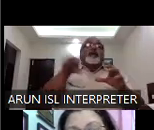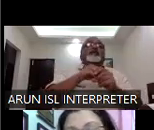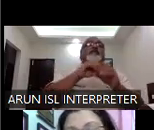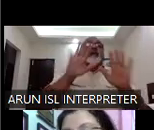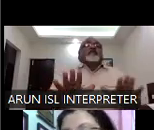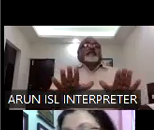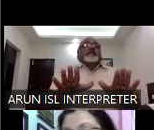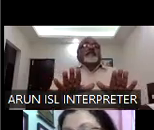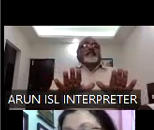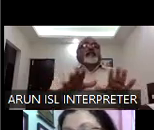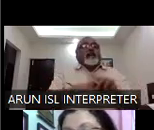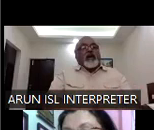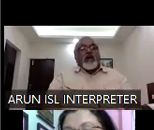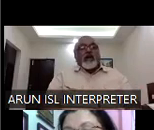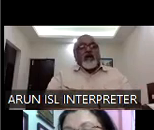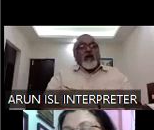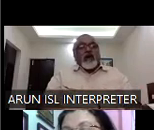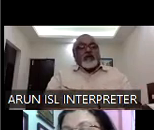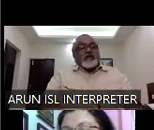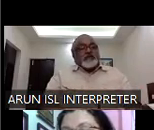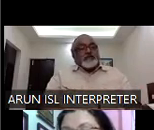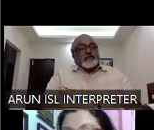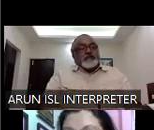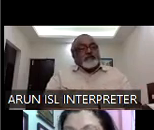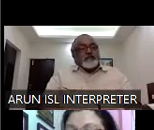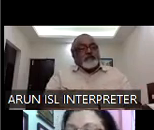very important part, the disability is thought to be special.